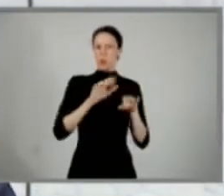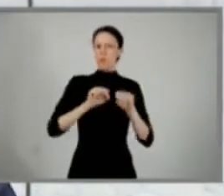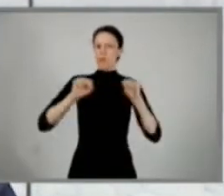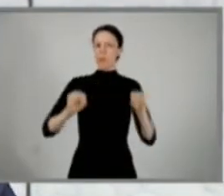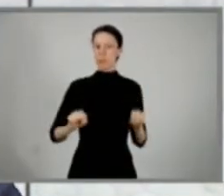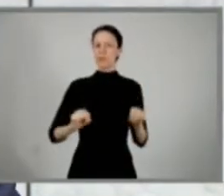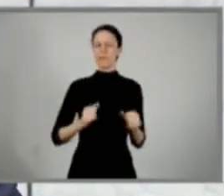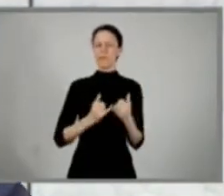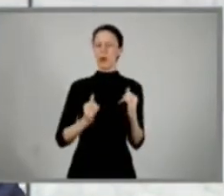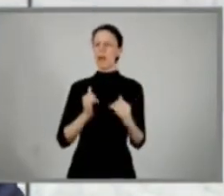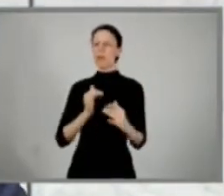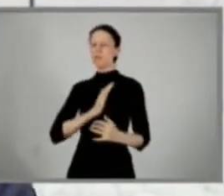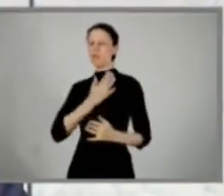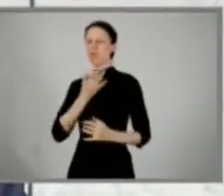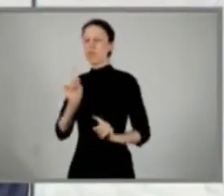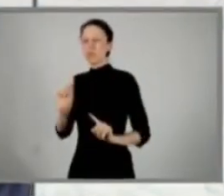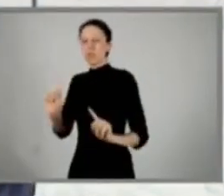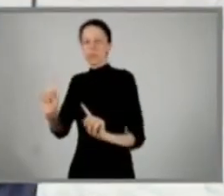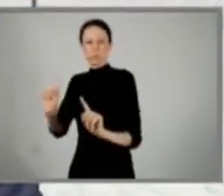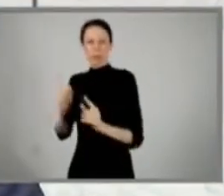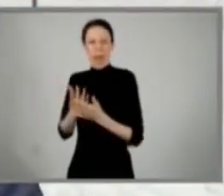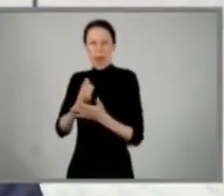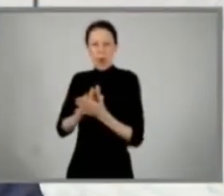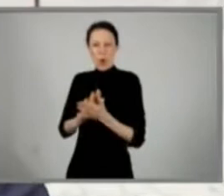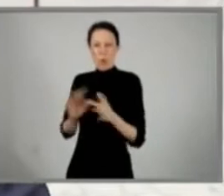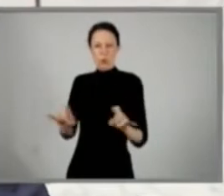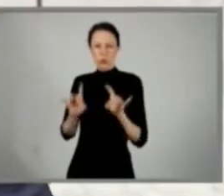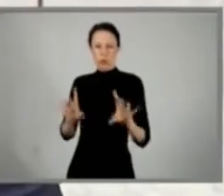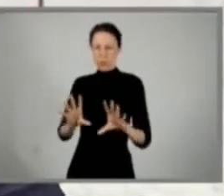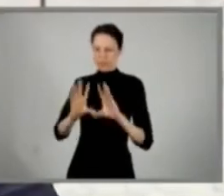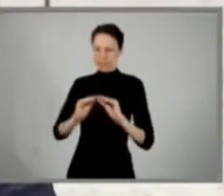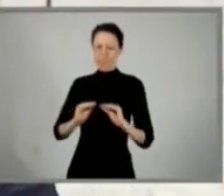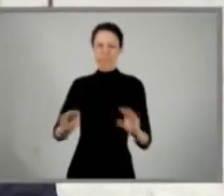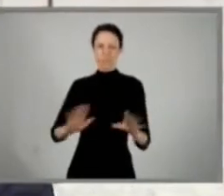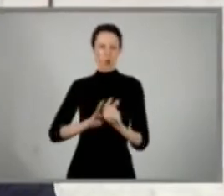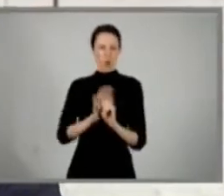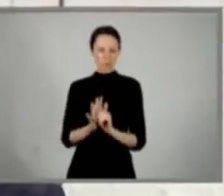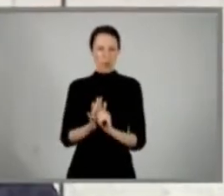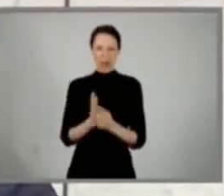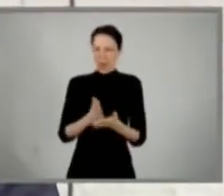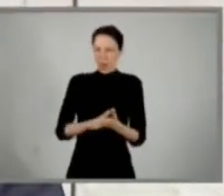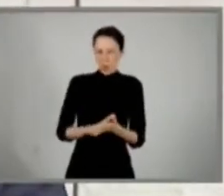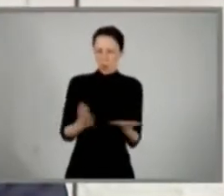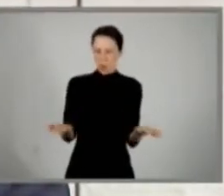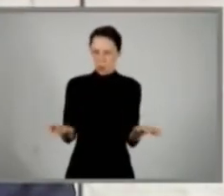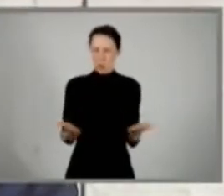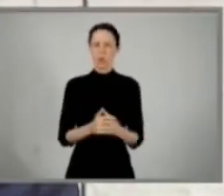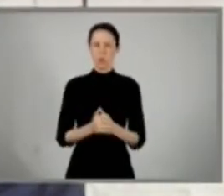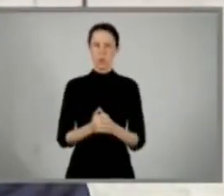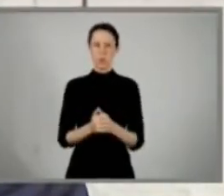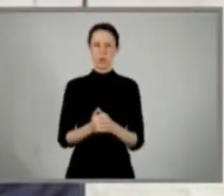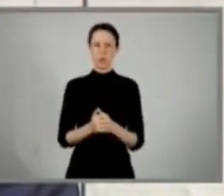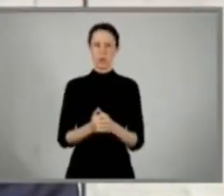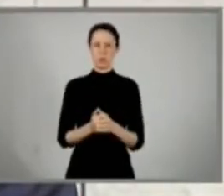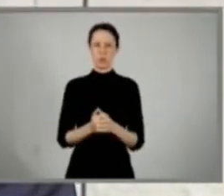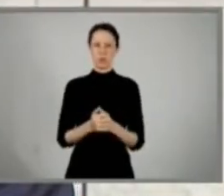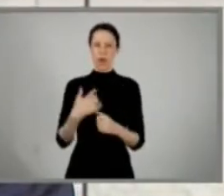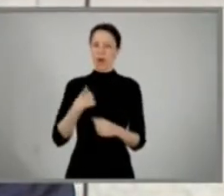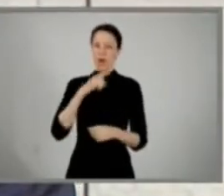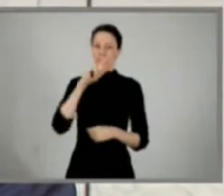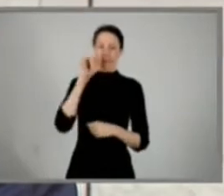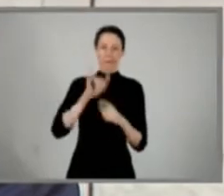together there, he was very keen to know what we were doing. And I'm sure, while not able to get on a plane and go there, Dr Finkel and his